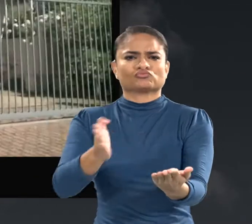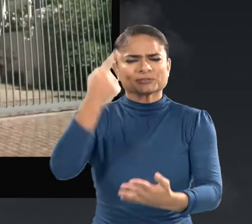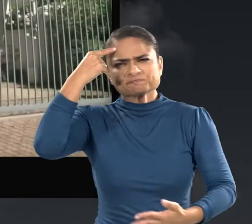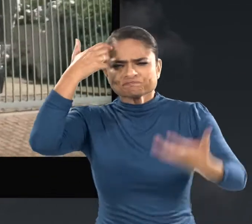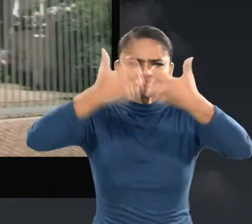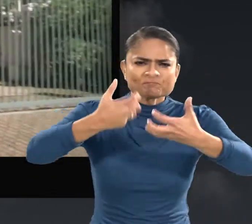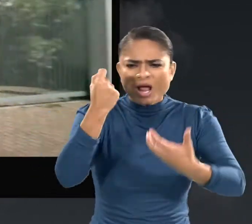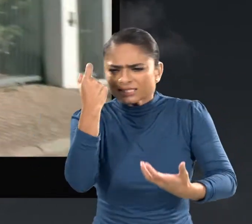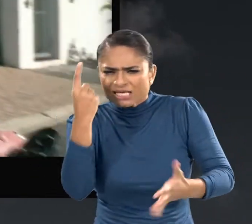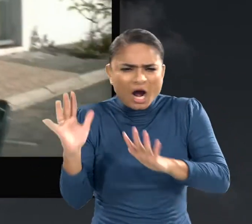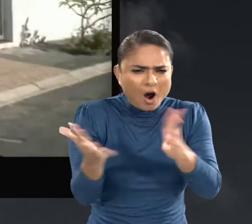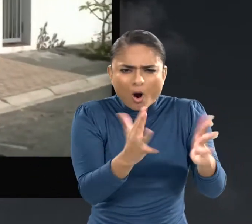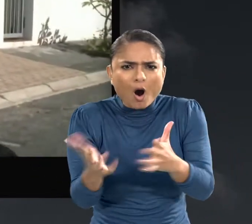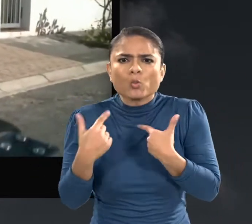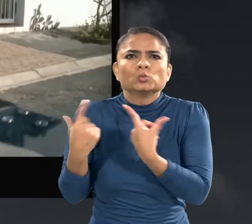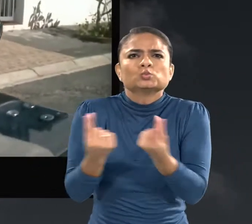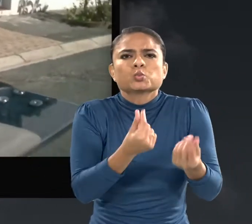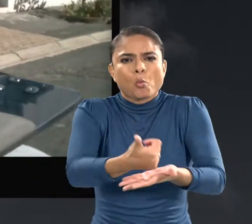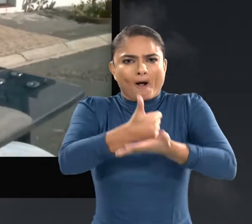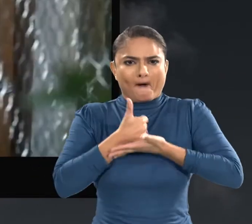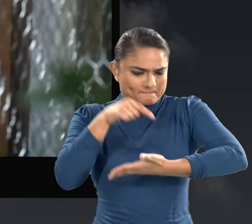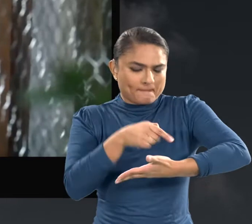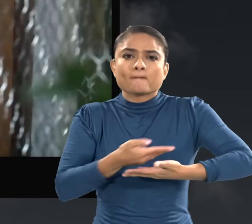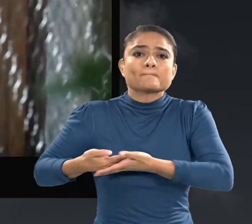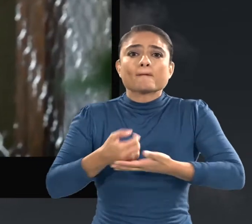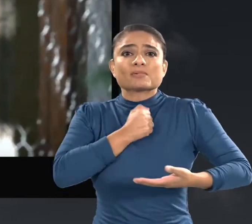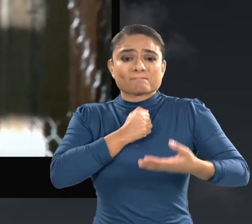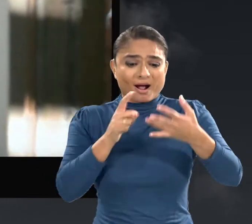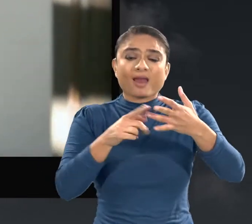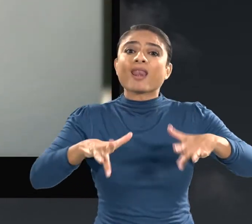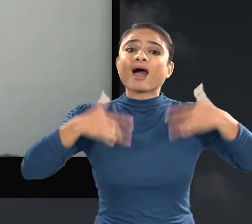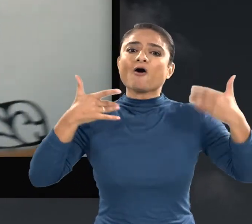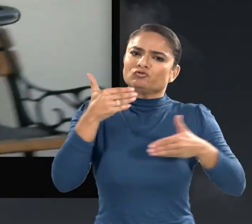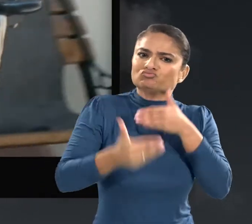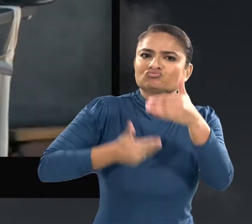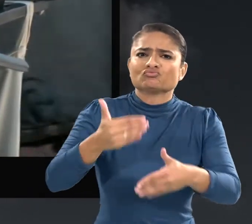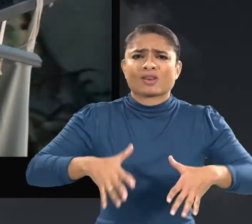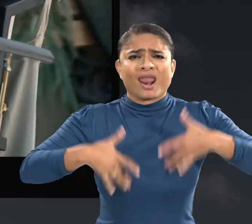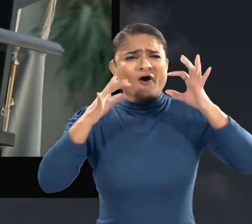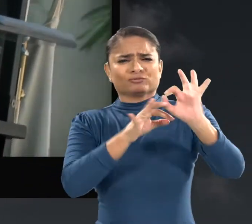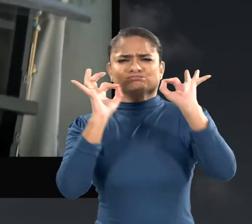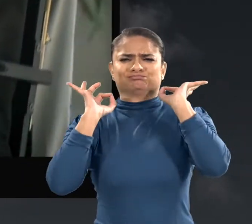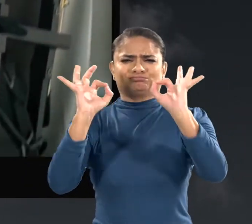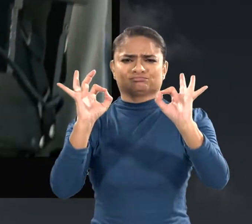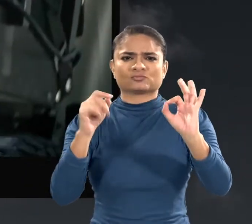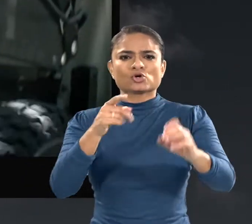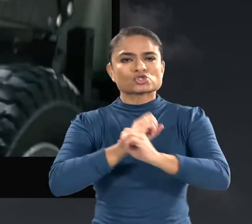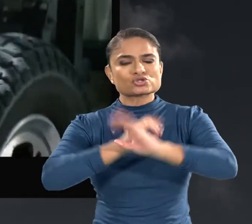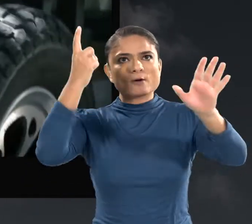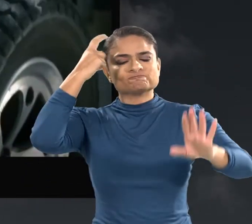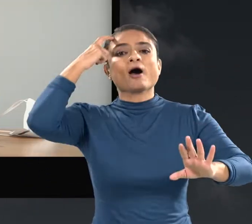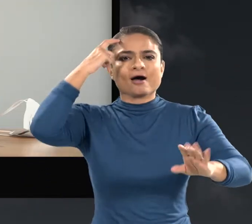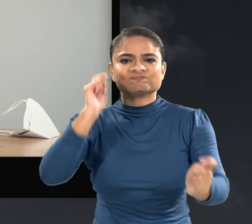journey really of trying to understand what I could do to help her live her best life. And